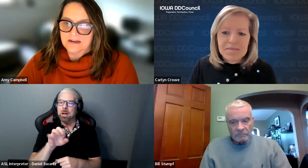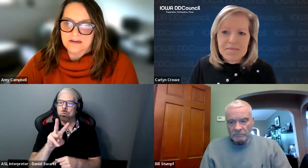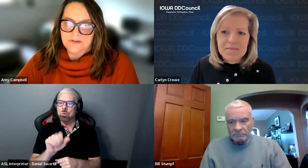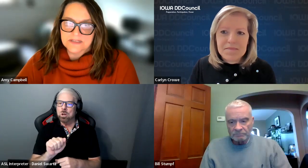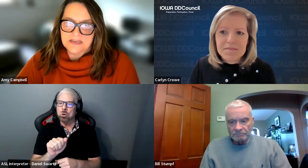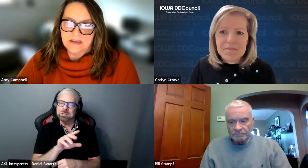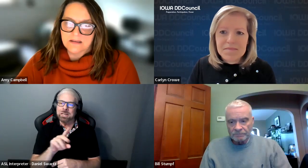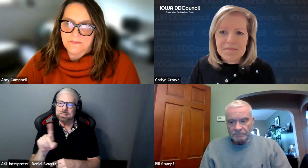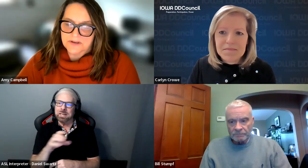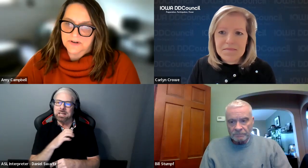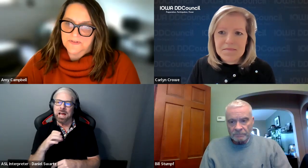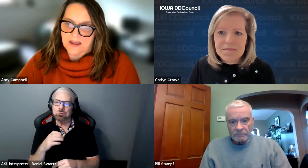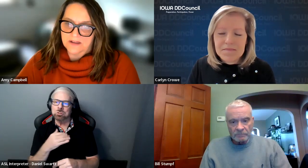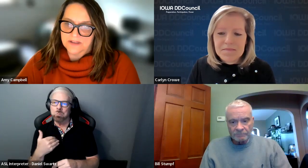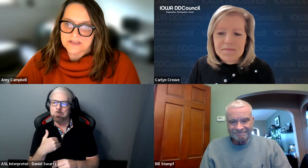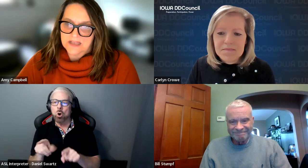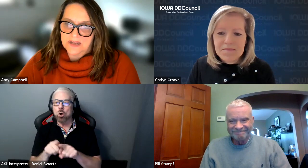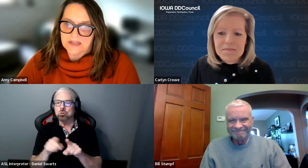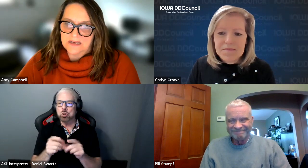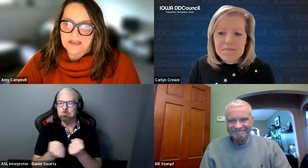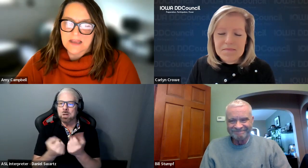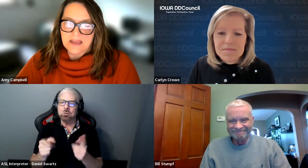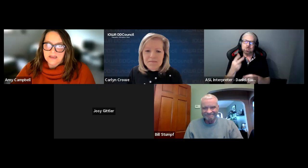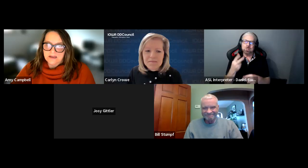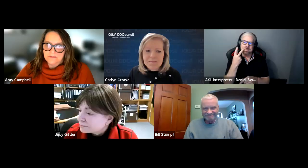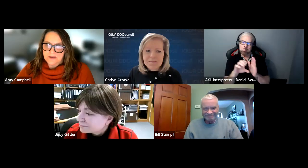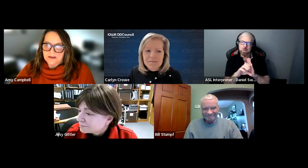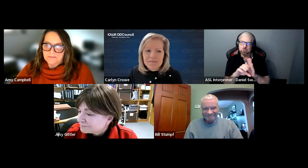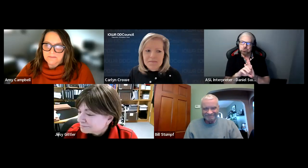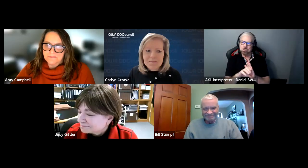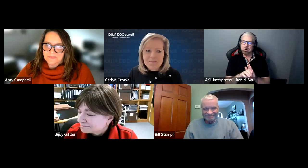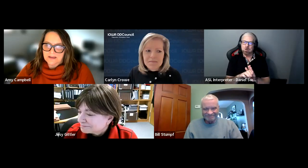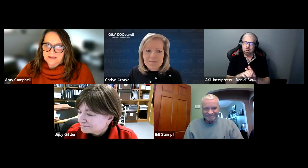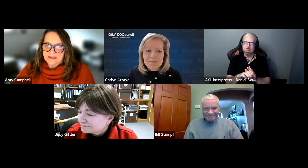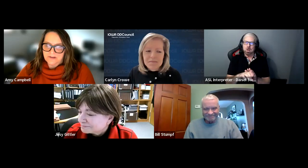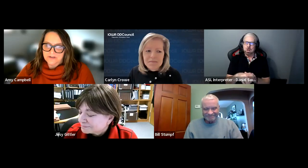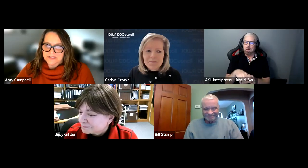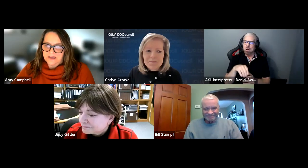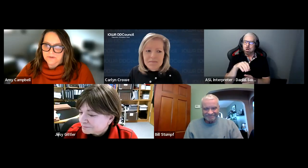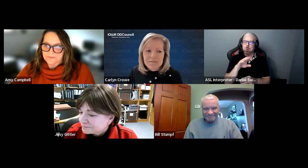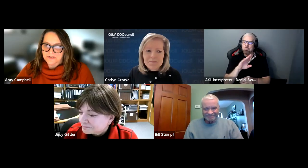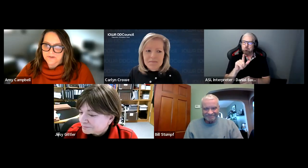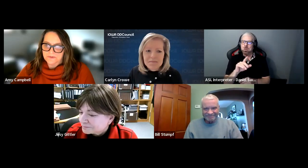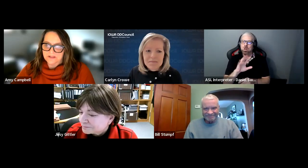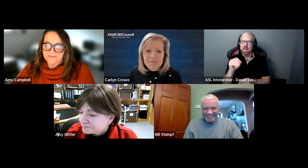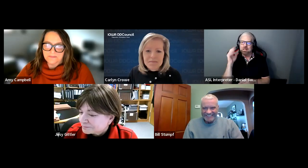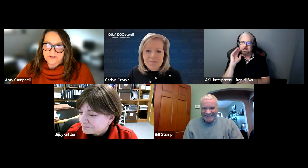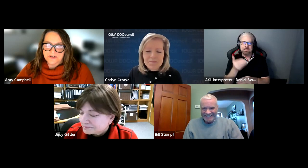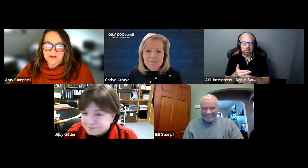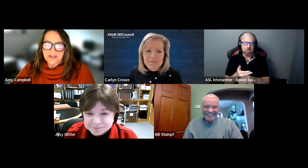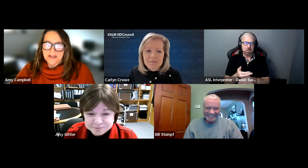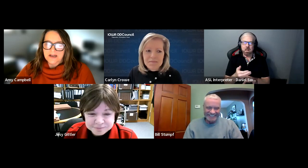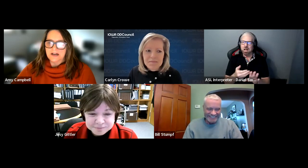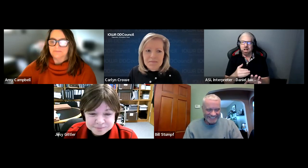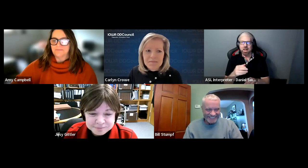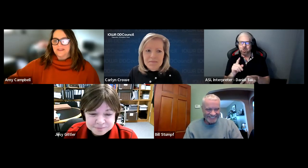advocate, and you can see the picture of Kyle, his son, and him. I couldn't decide which pictures, but I love that